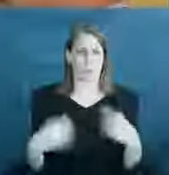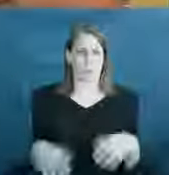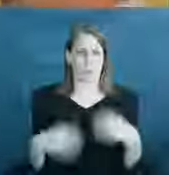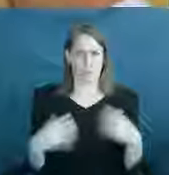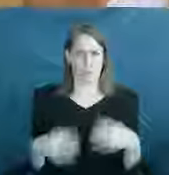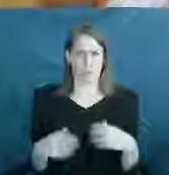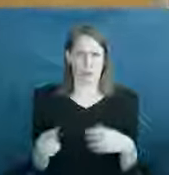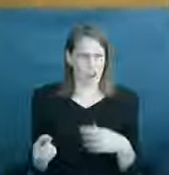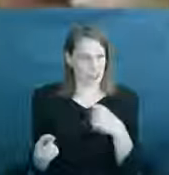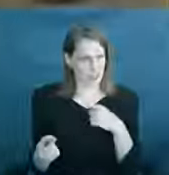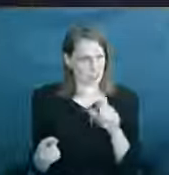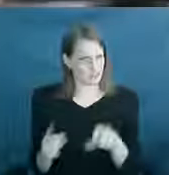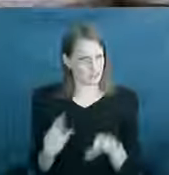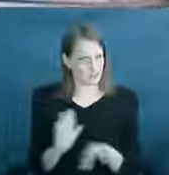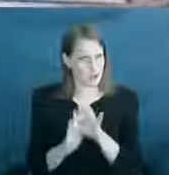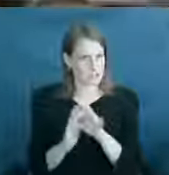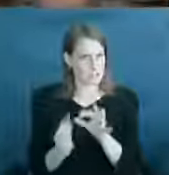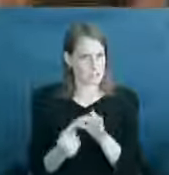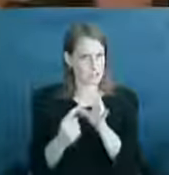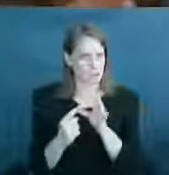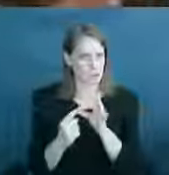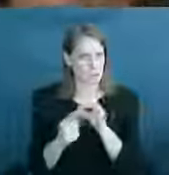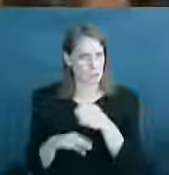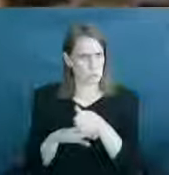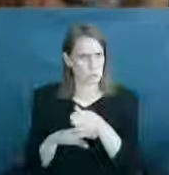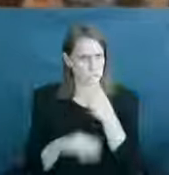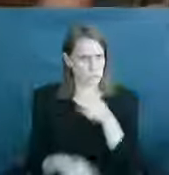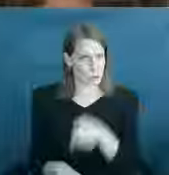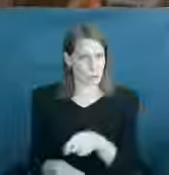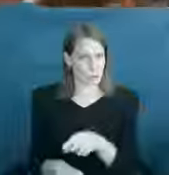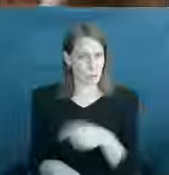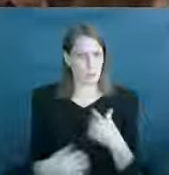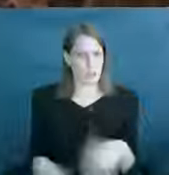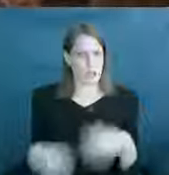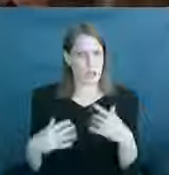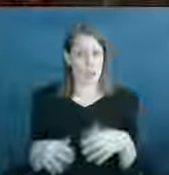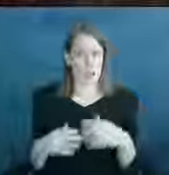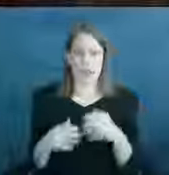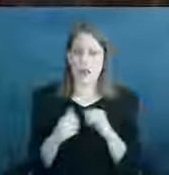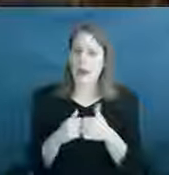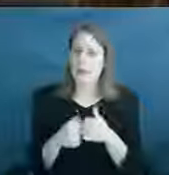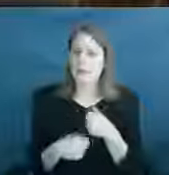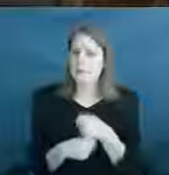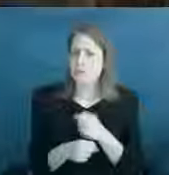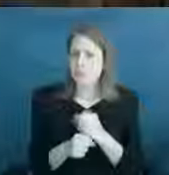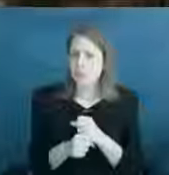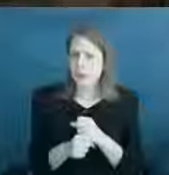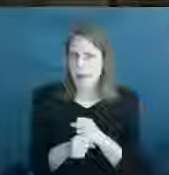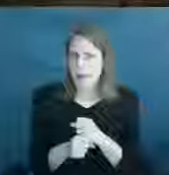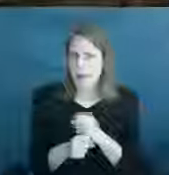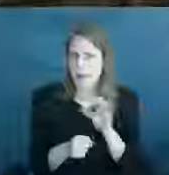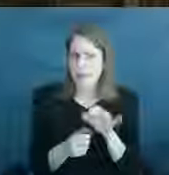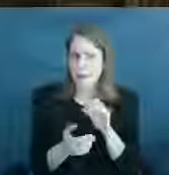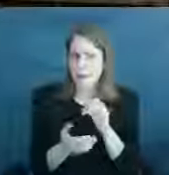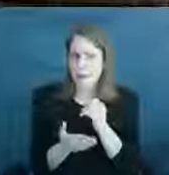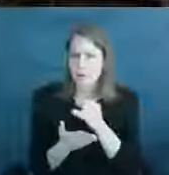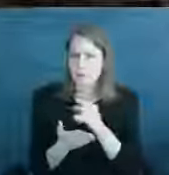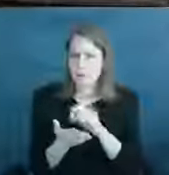This one is fantastic. Josh, I'm going to have to find a special bit of wood for you to make this